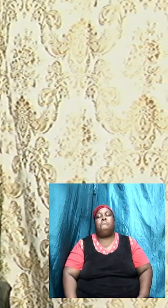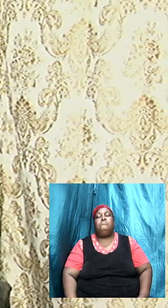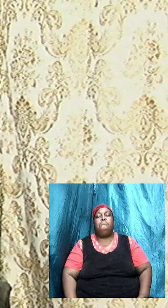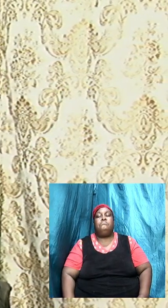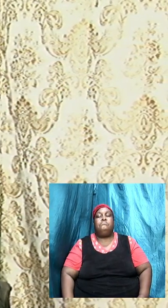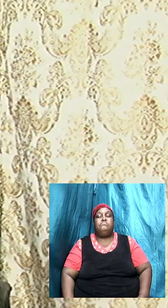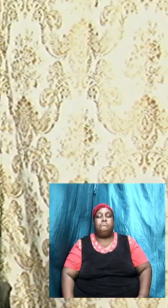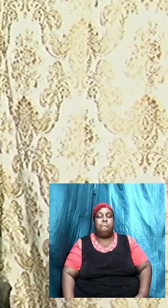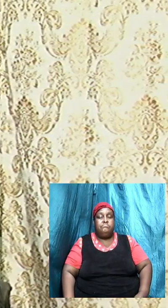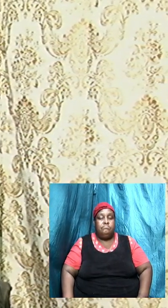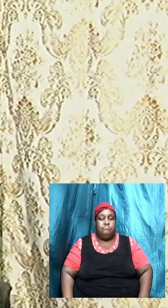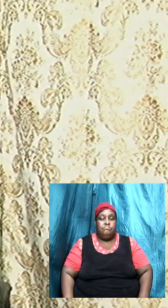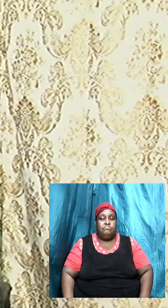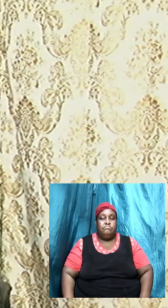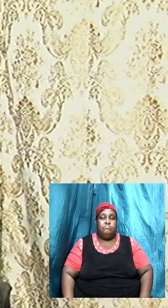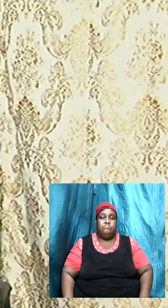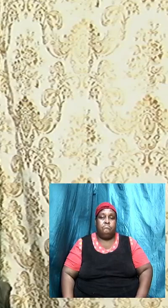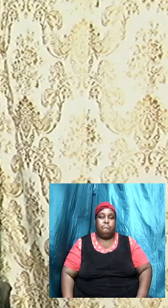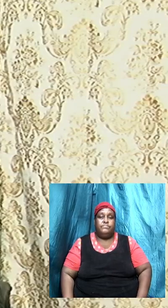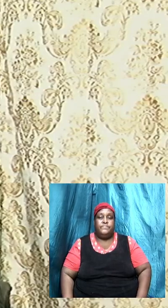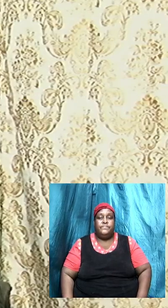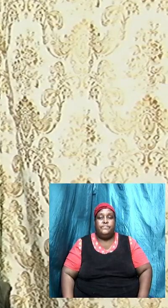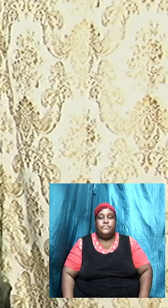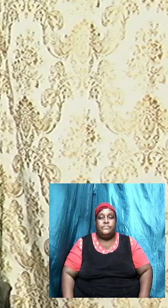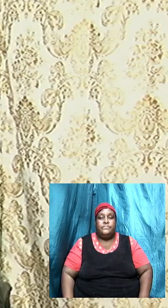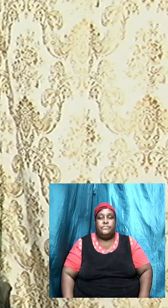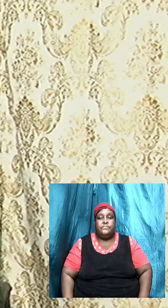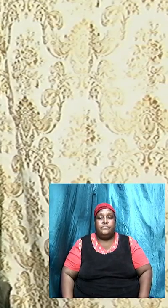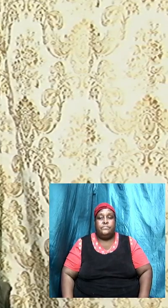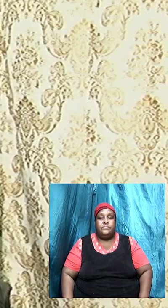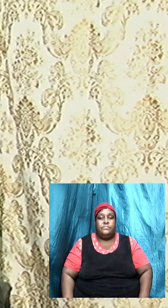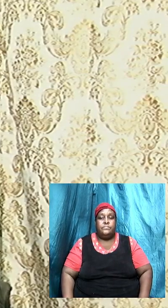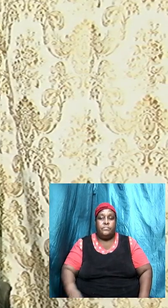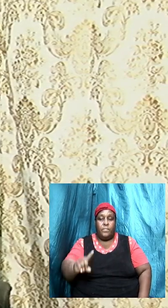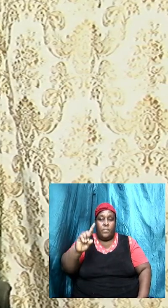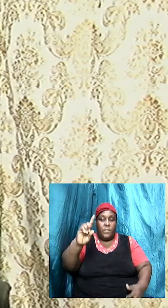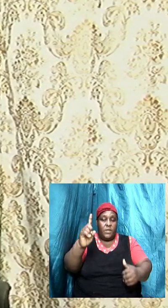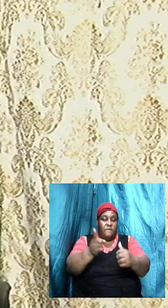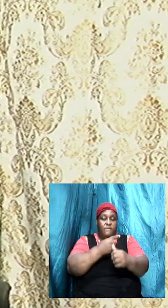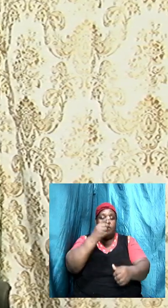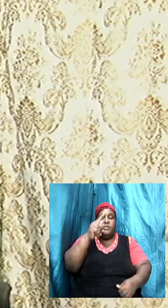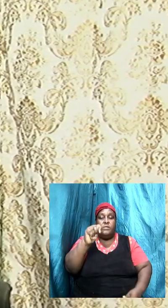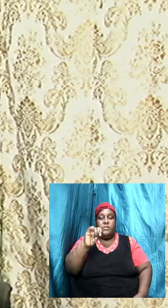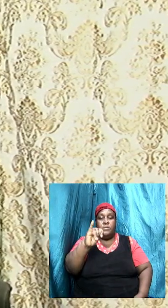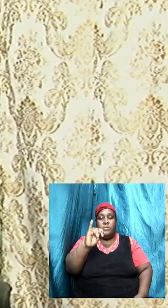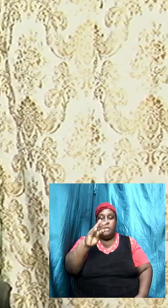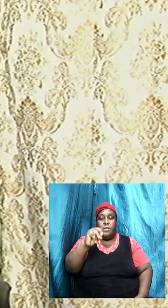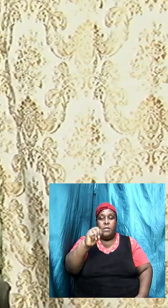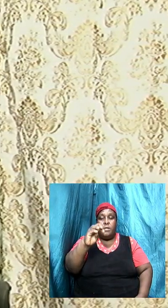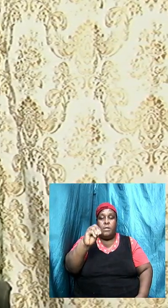verse 4. Amen. So 1 Timothy